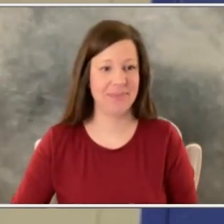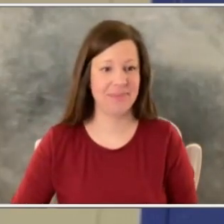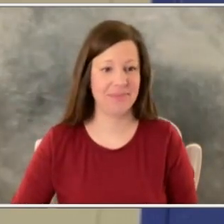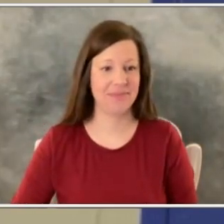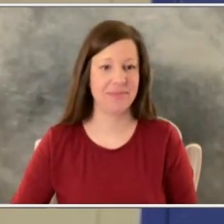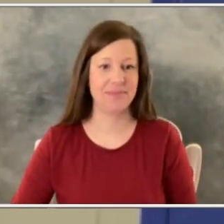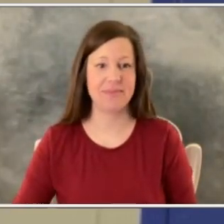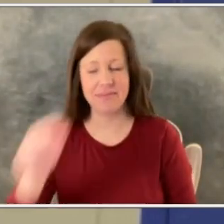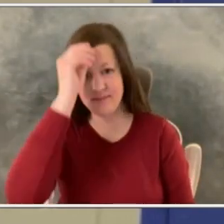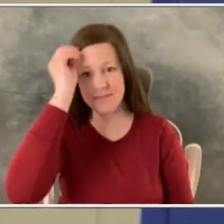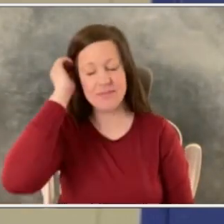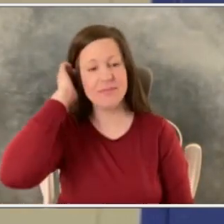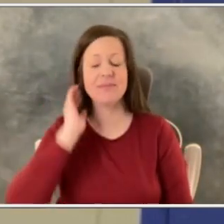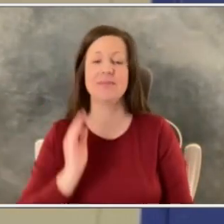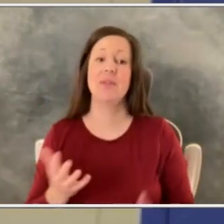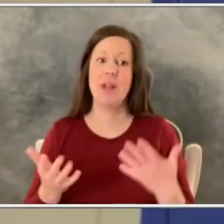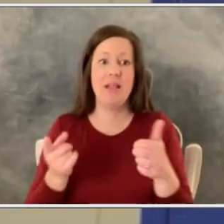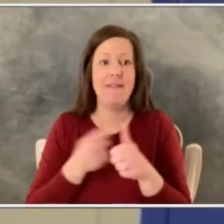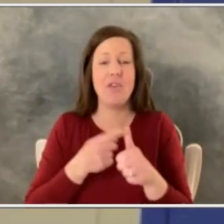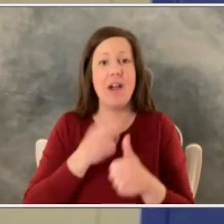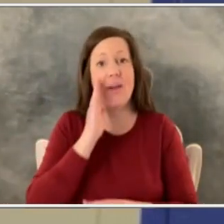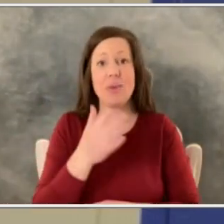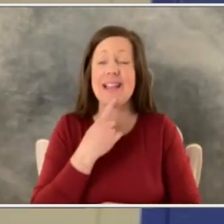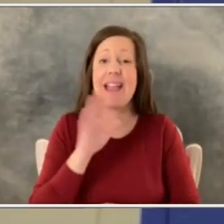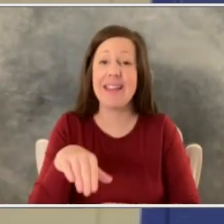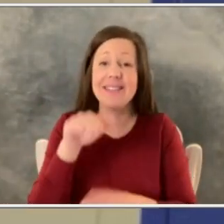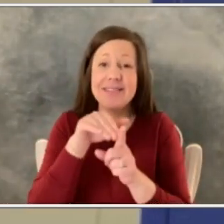First of all, I would say you're not alone.